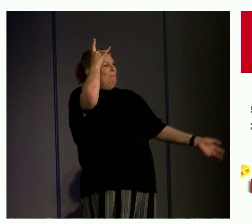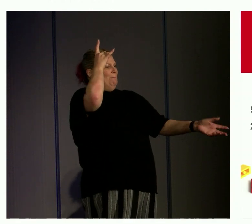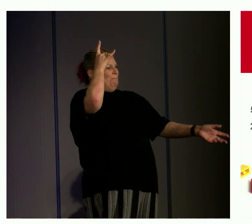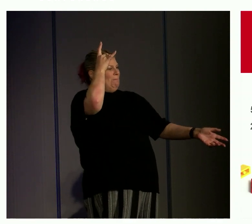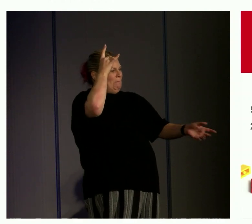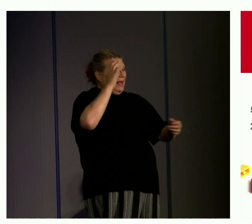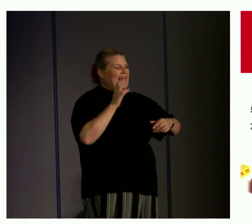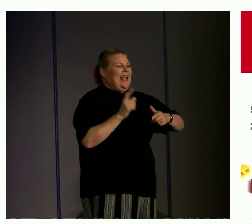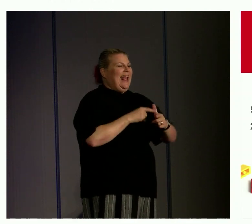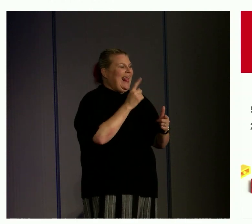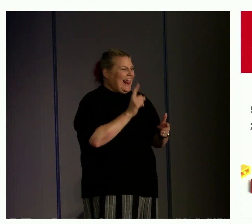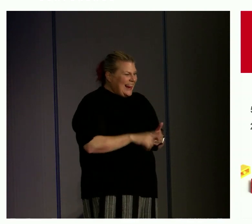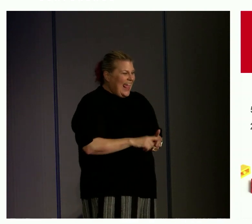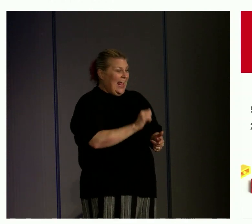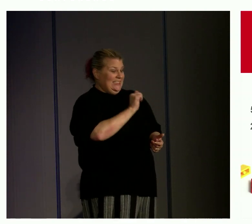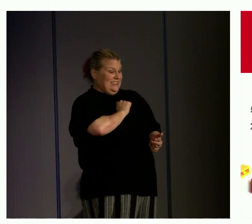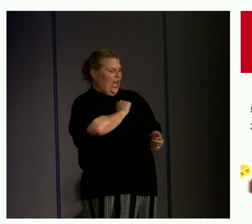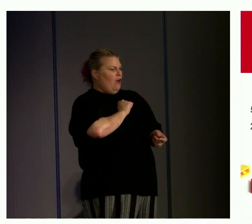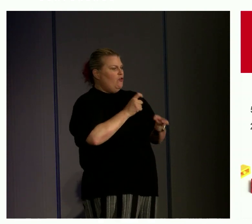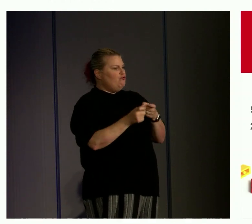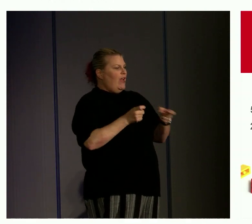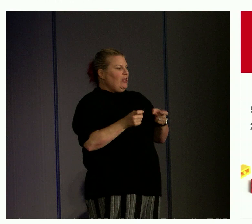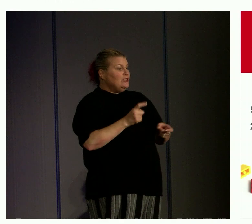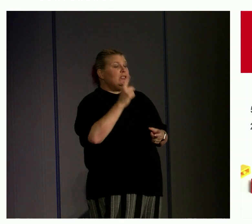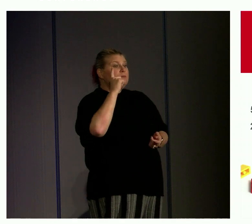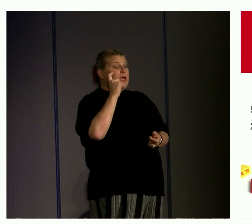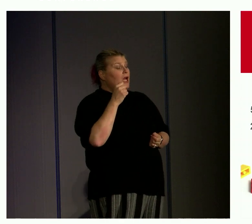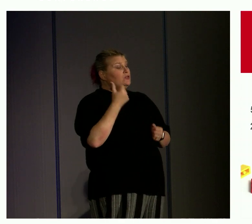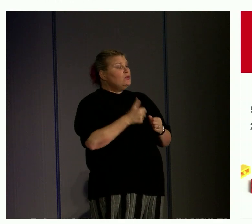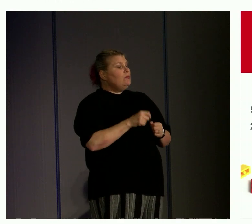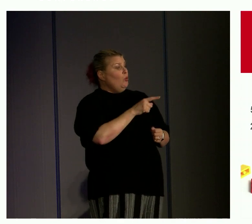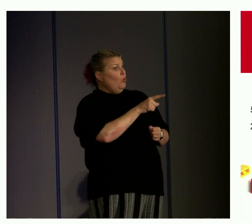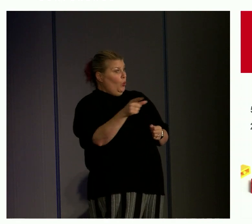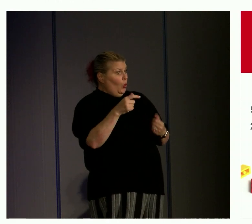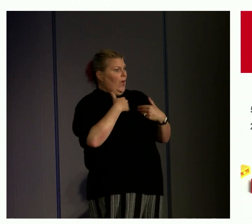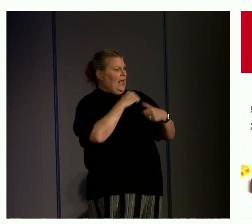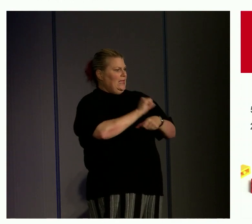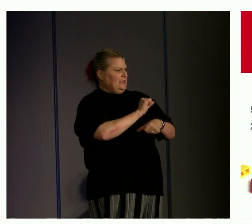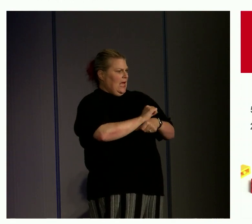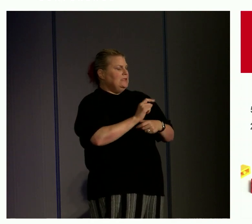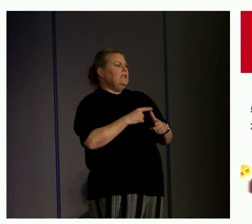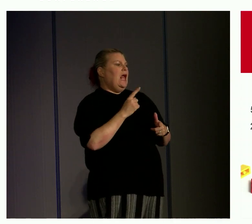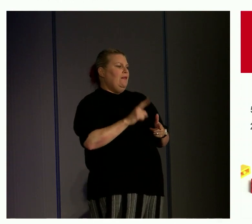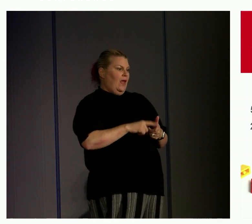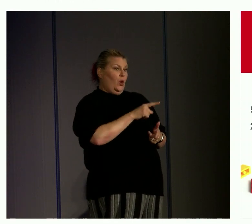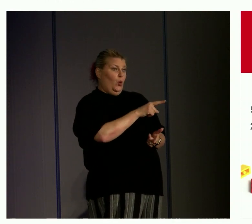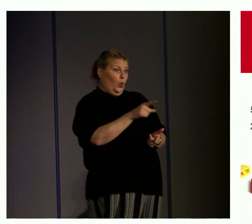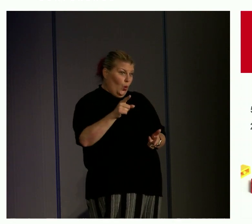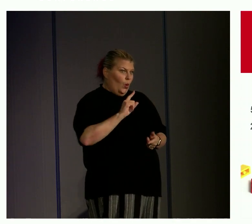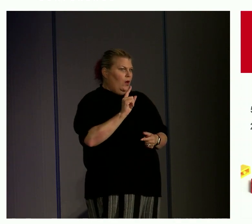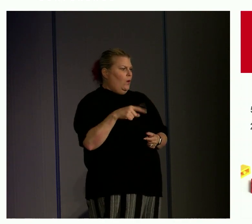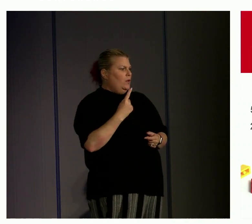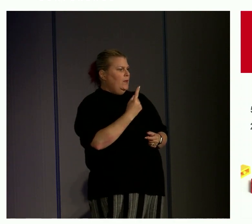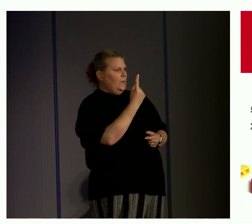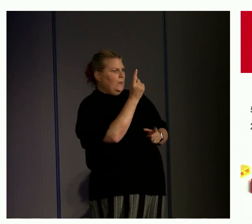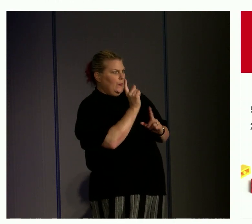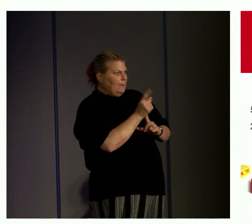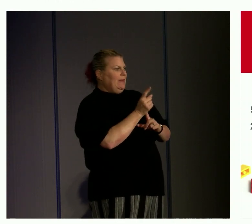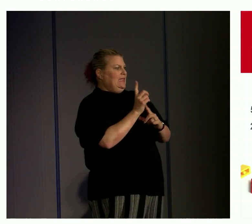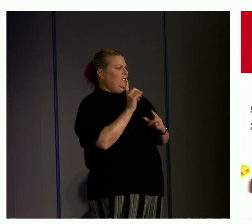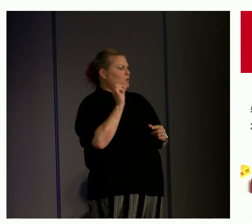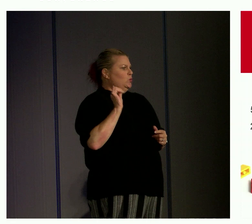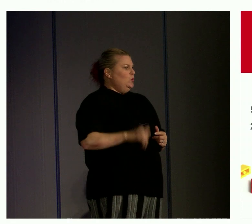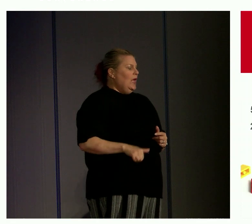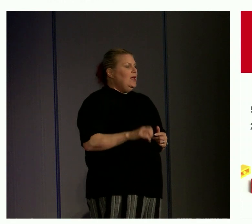Then self-regulation, because you had a task, you know that you had only 1 minute to do it,